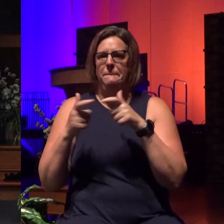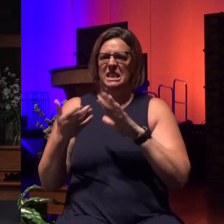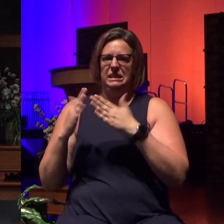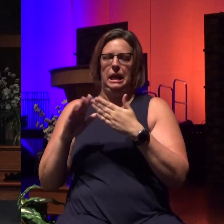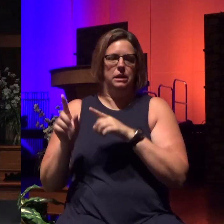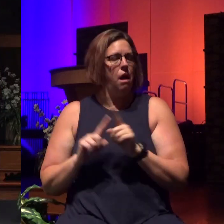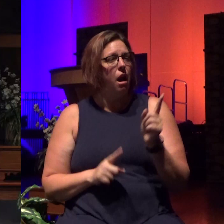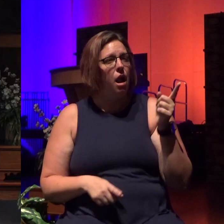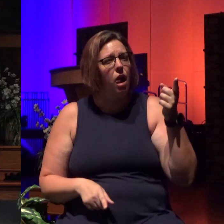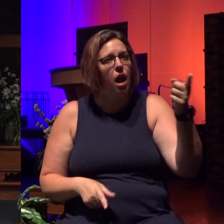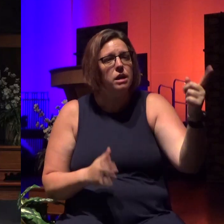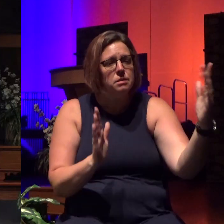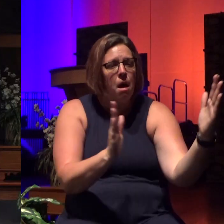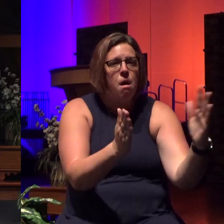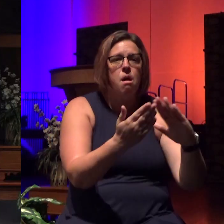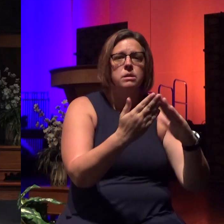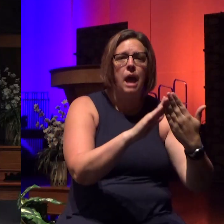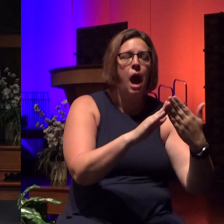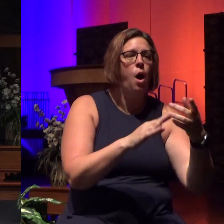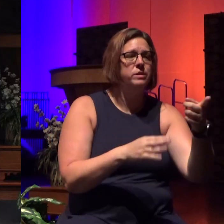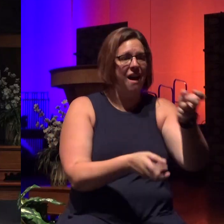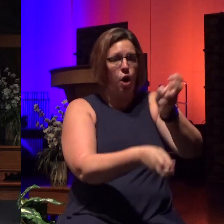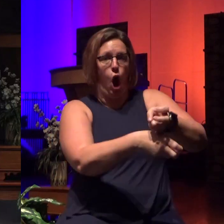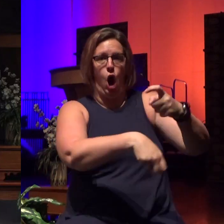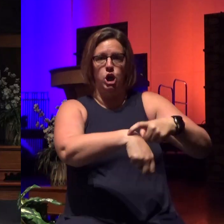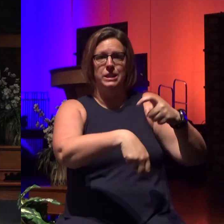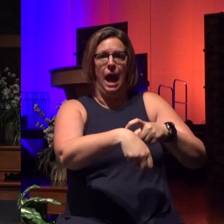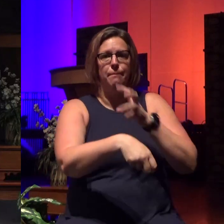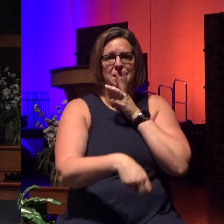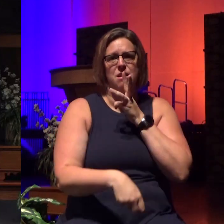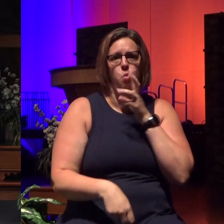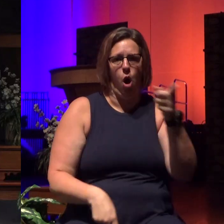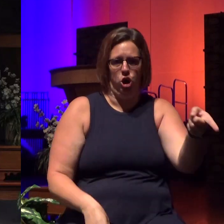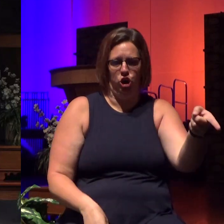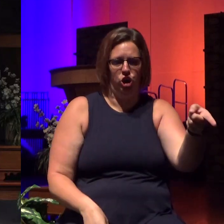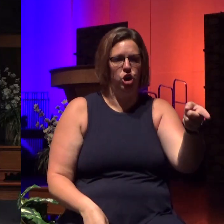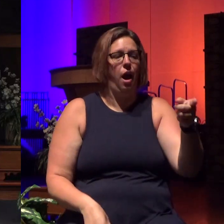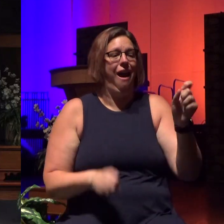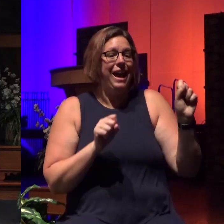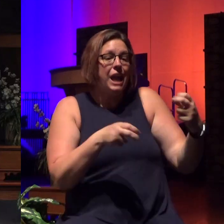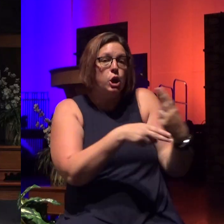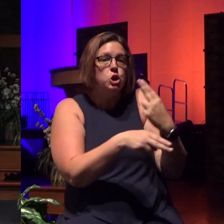cities, and that towns and cities that had a hard time getting water could